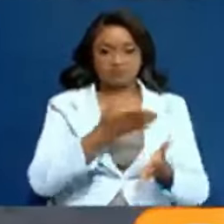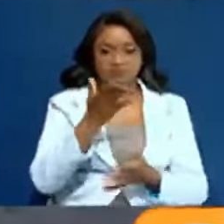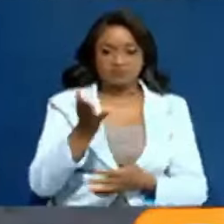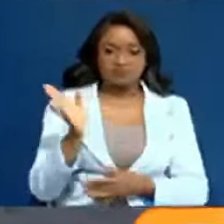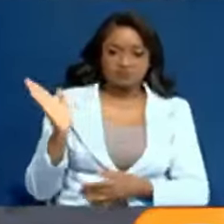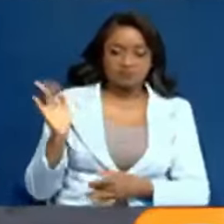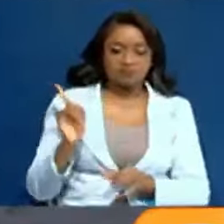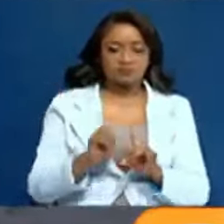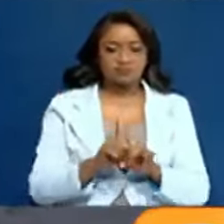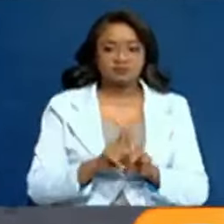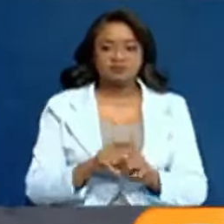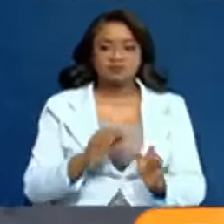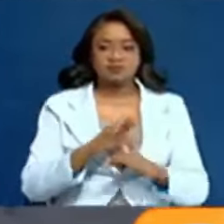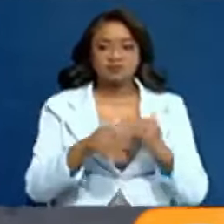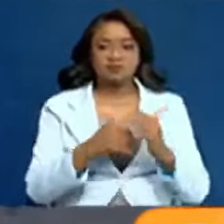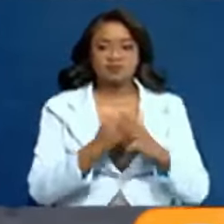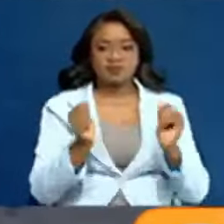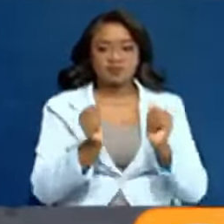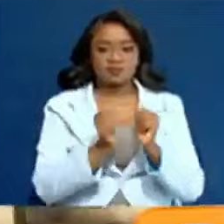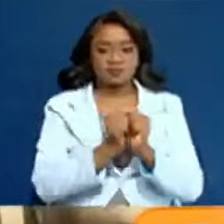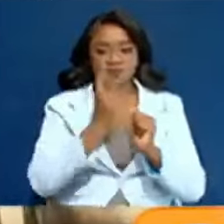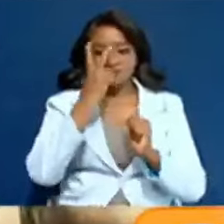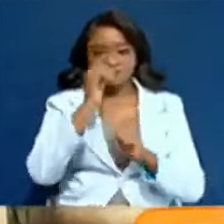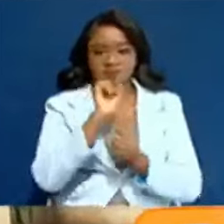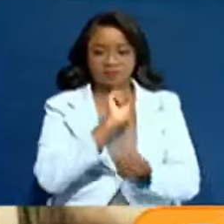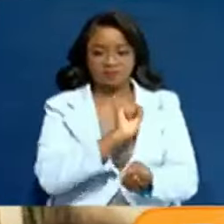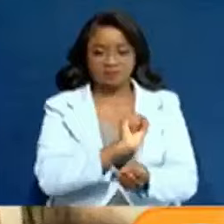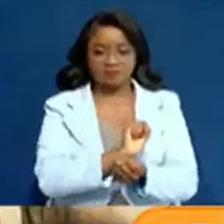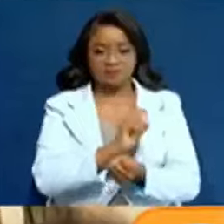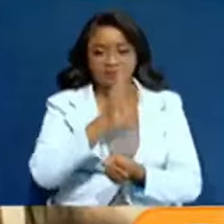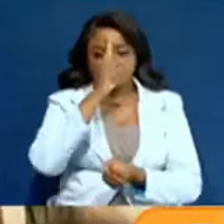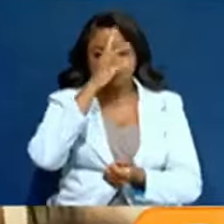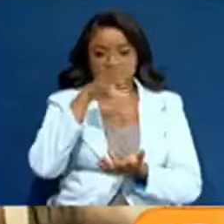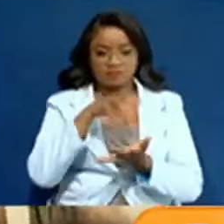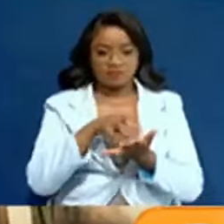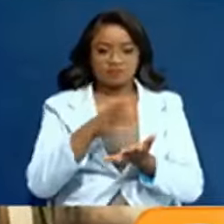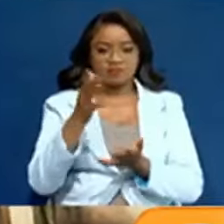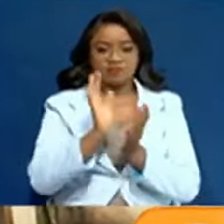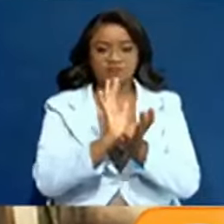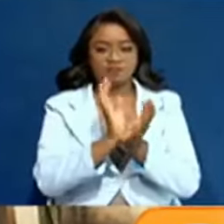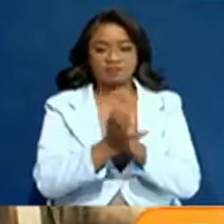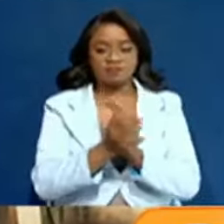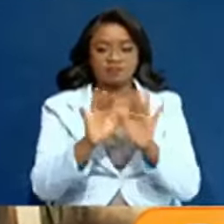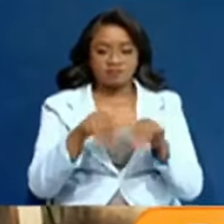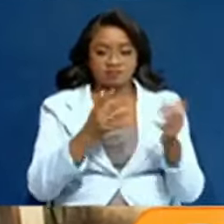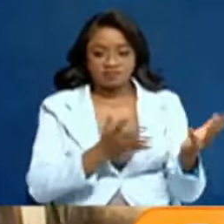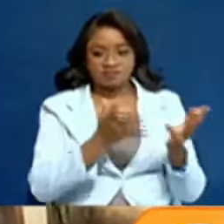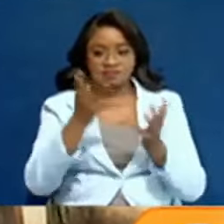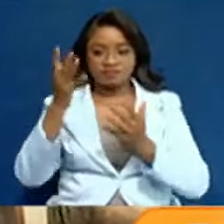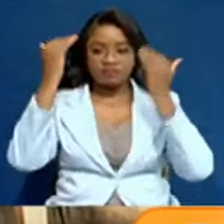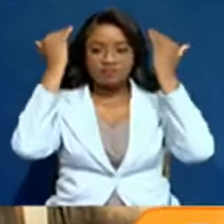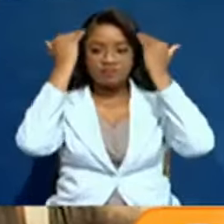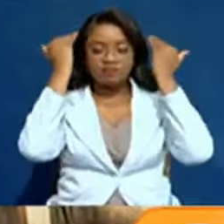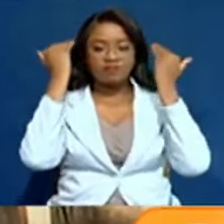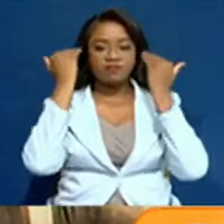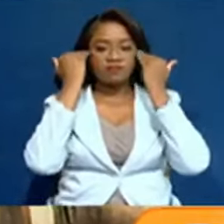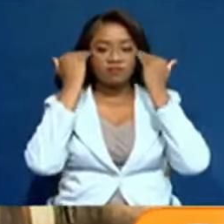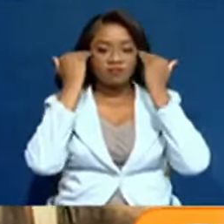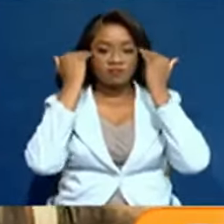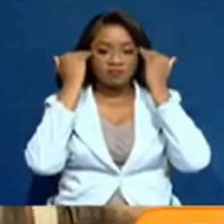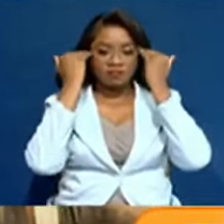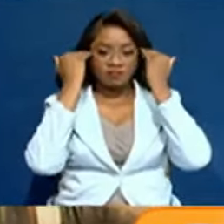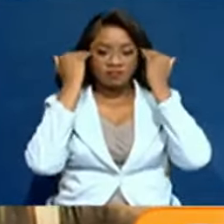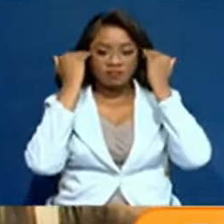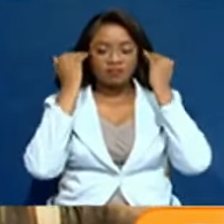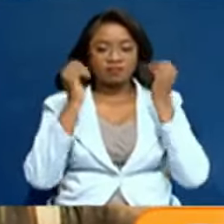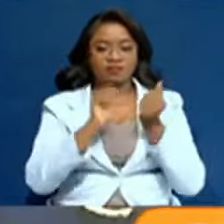10 suspects are currently detained at Kasarani Police Station, awaiting court process come Friday. Franklin Wala, Citizen TV.